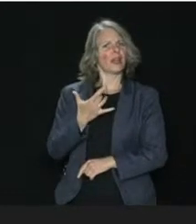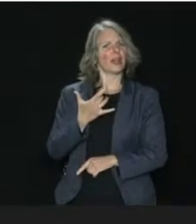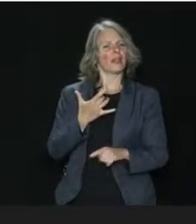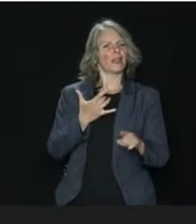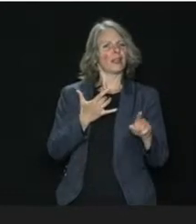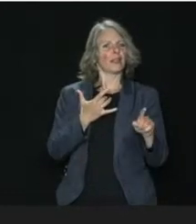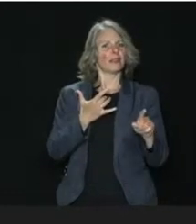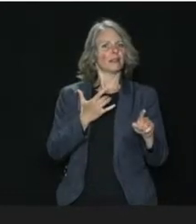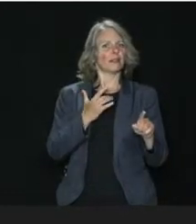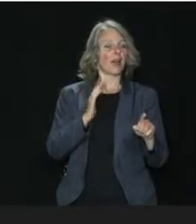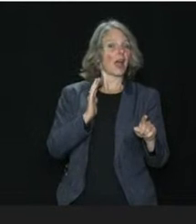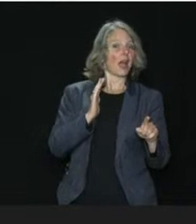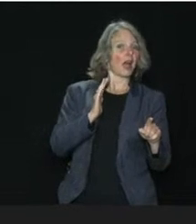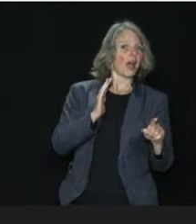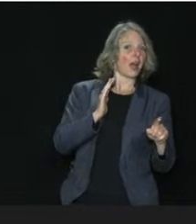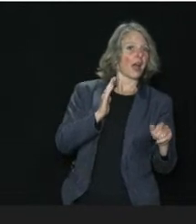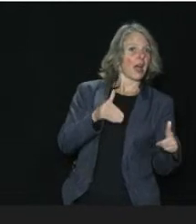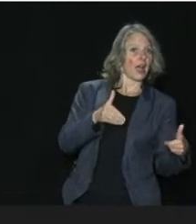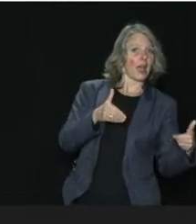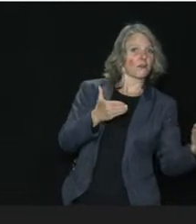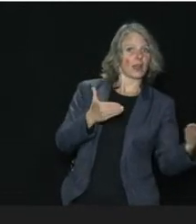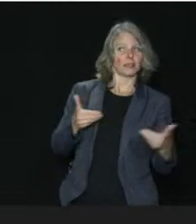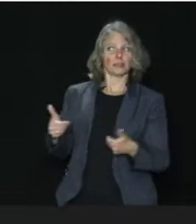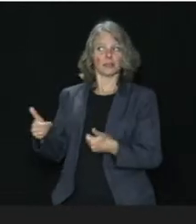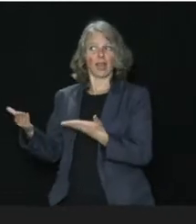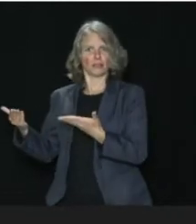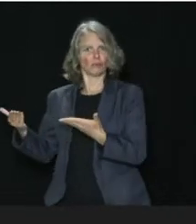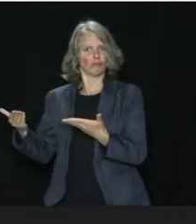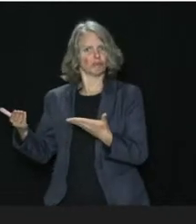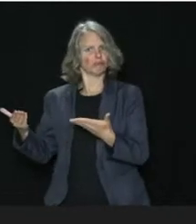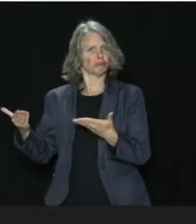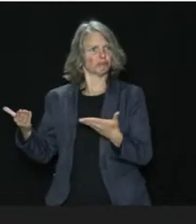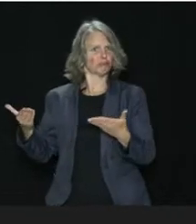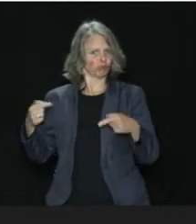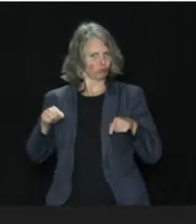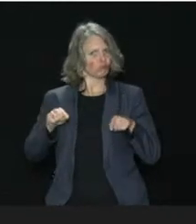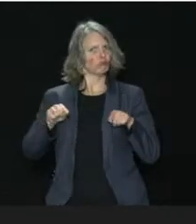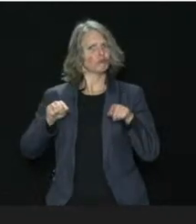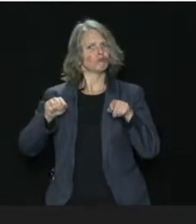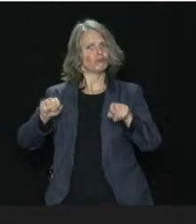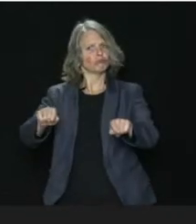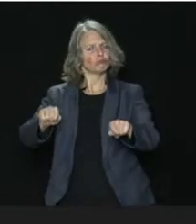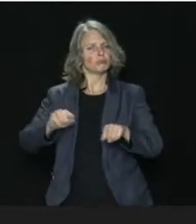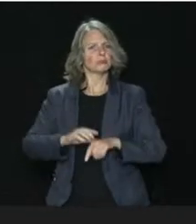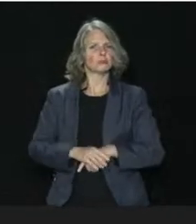approaches that actually do converge, because what